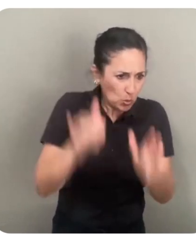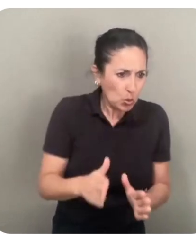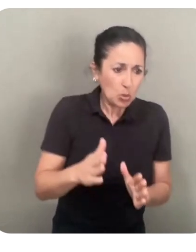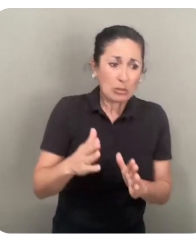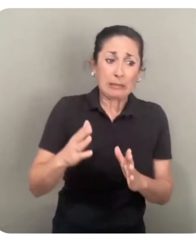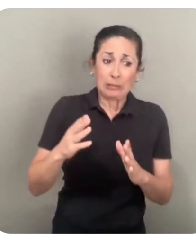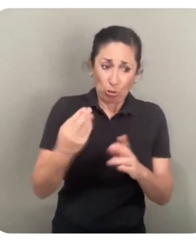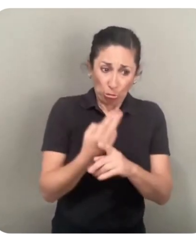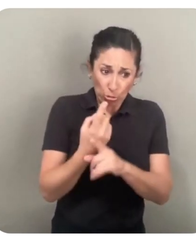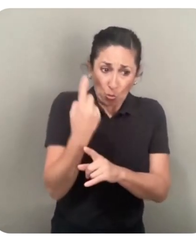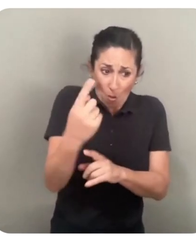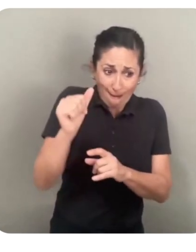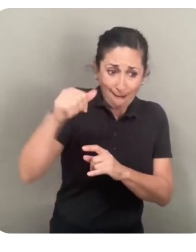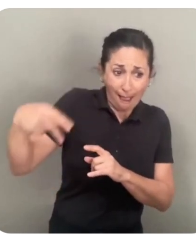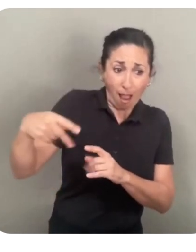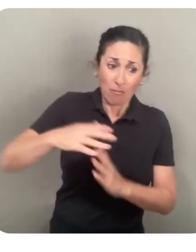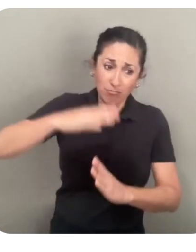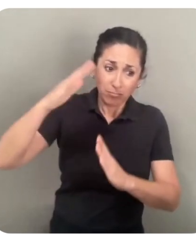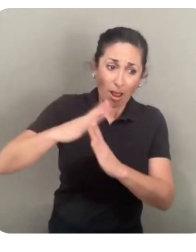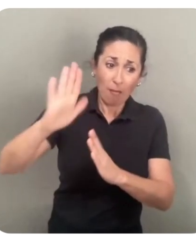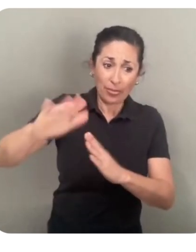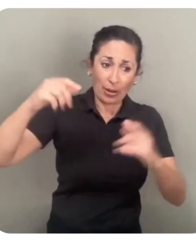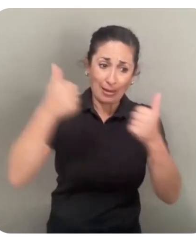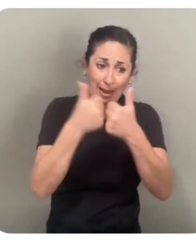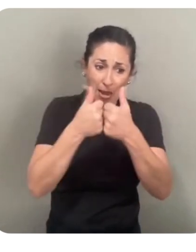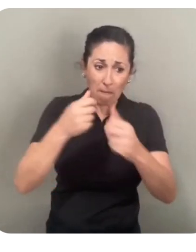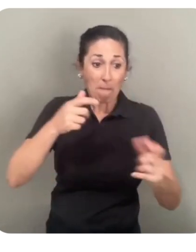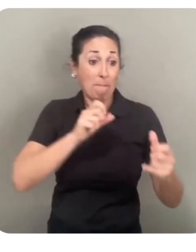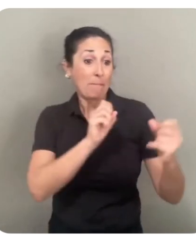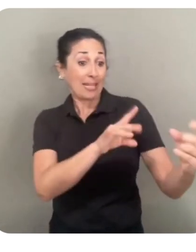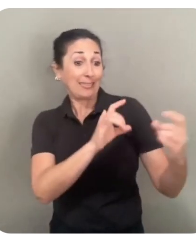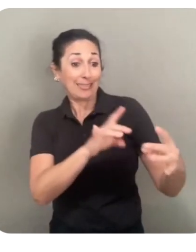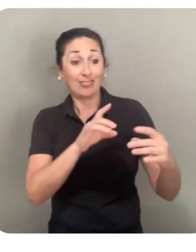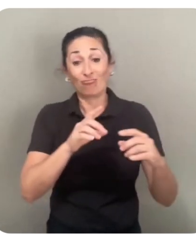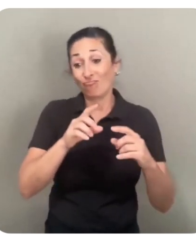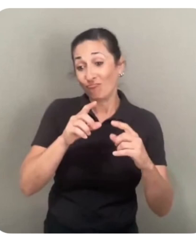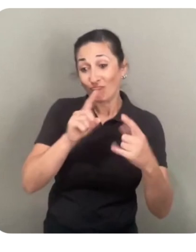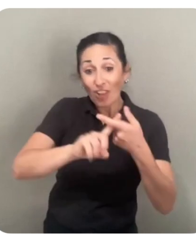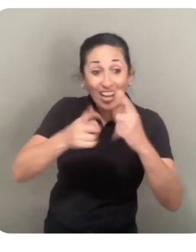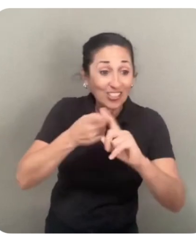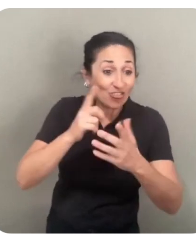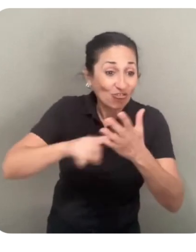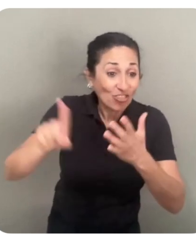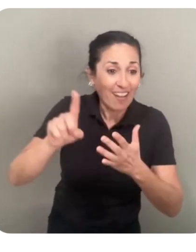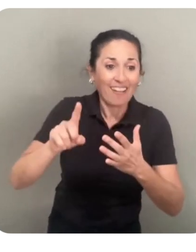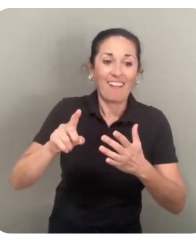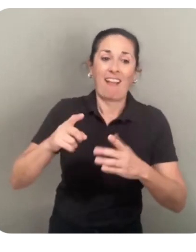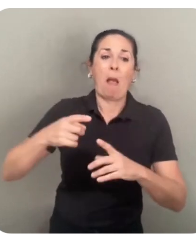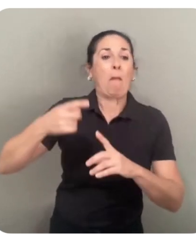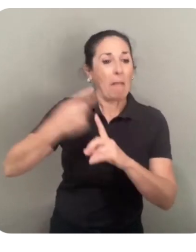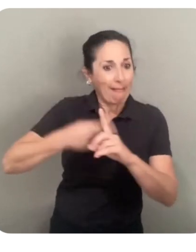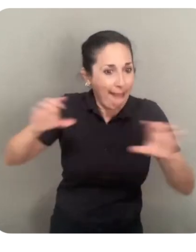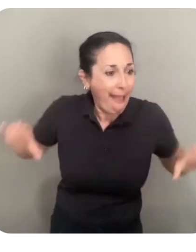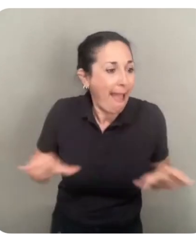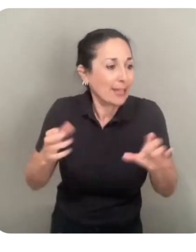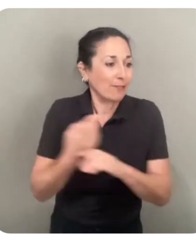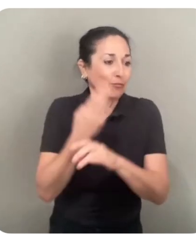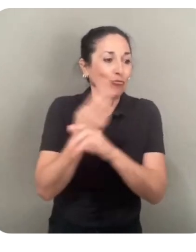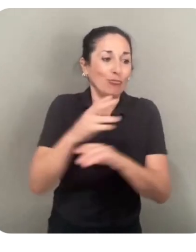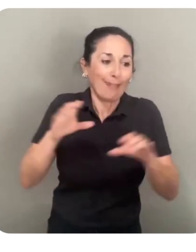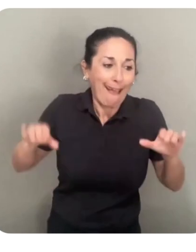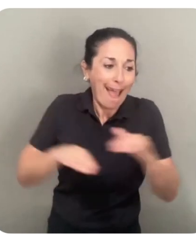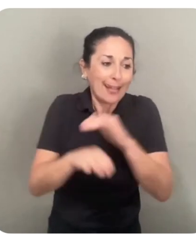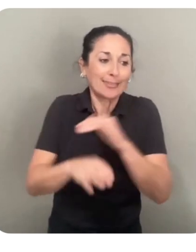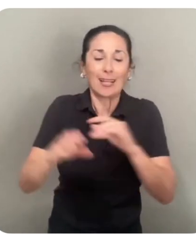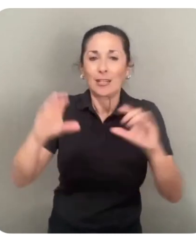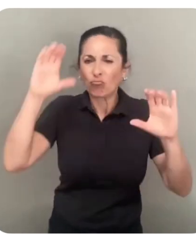guide. Almost half of monthly active users access the browser, which makes it the most used app on all of